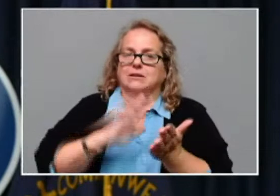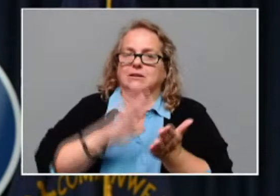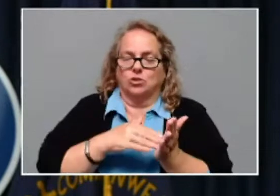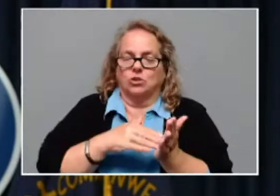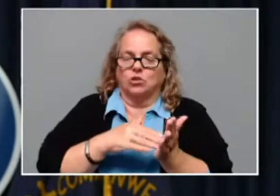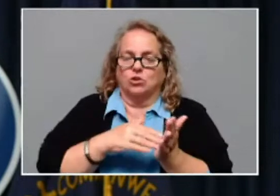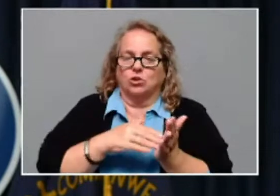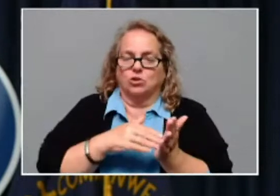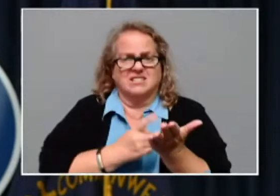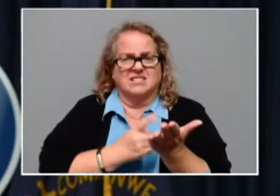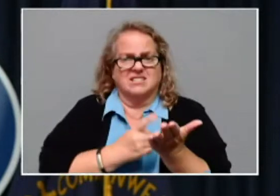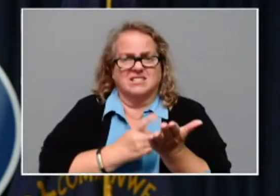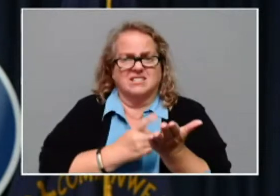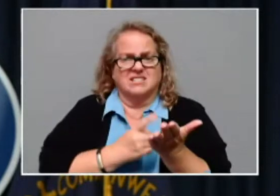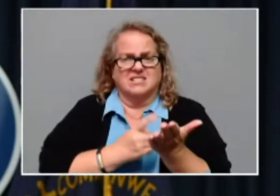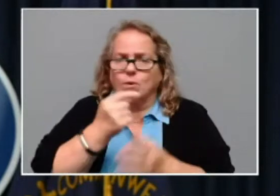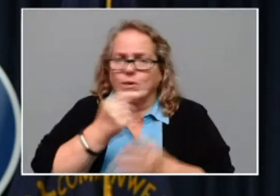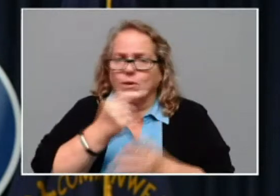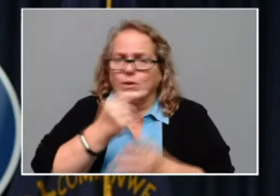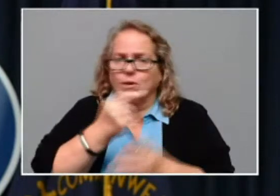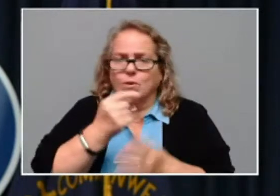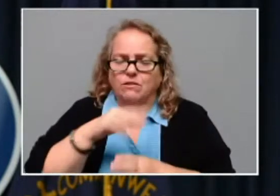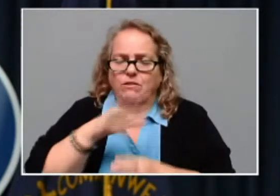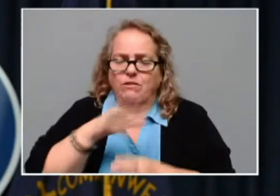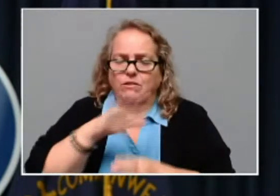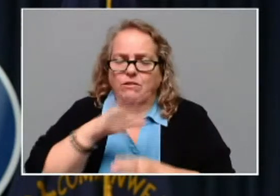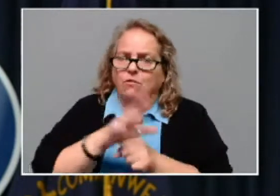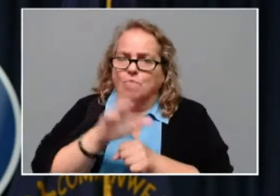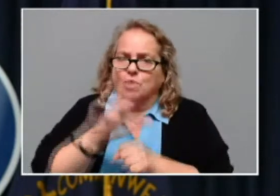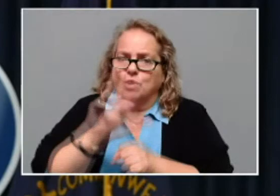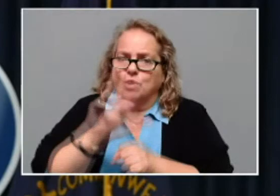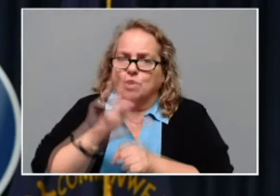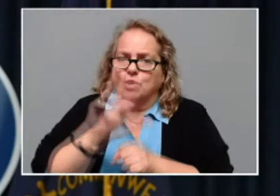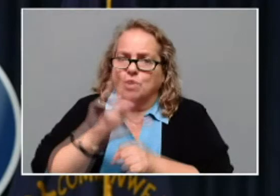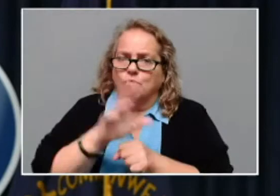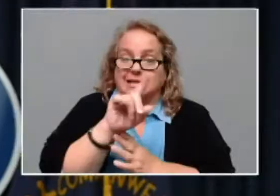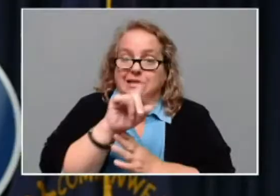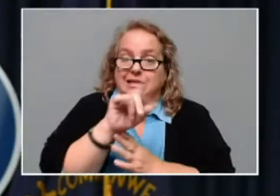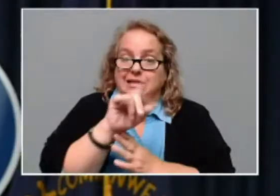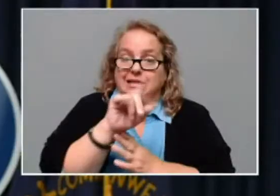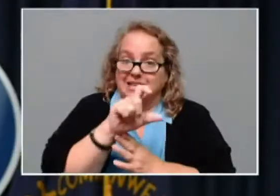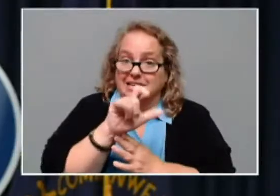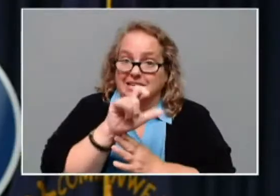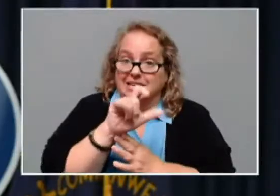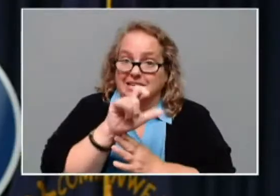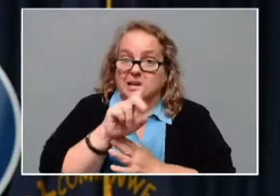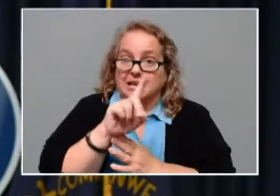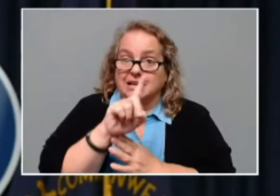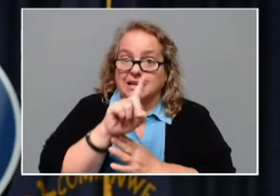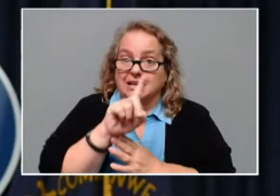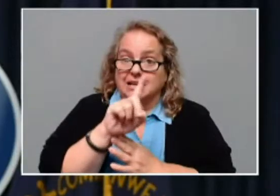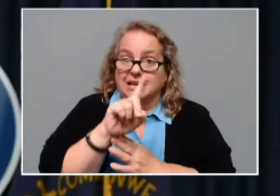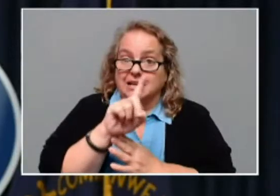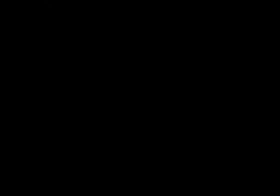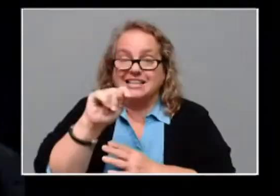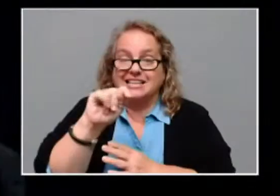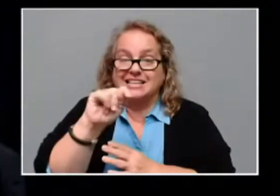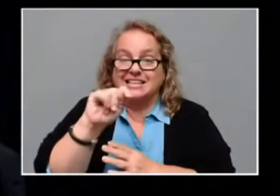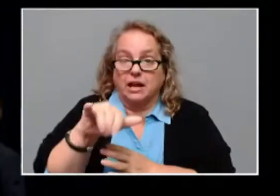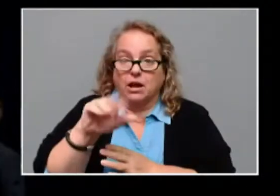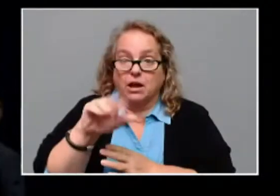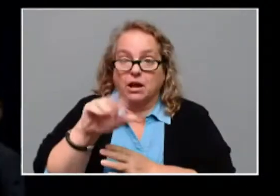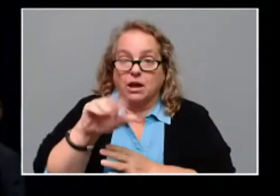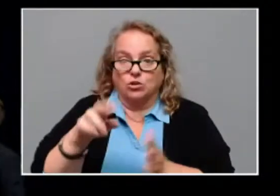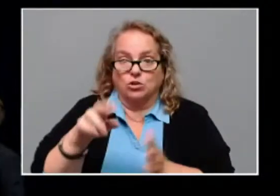unit. So thank you to Danielle Sexton, Carly Thomas, Rebecca Harper, and Tiffany Wagner for sharing this message. It's